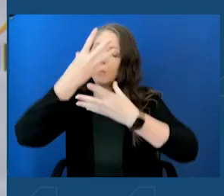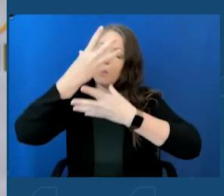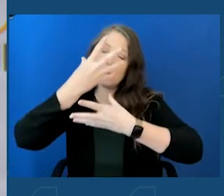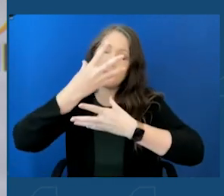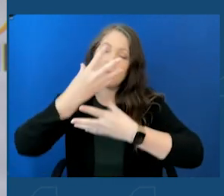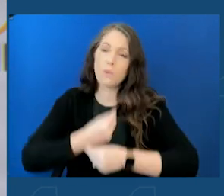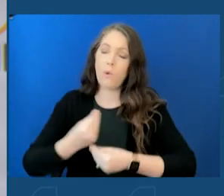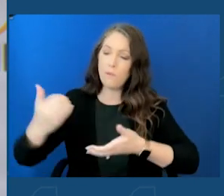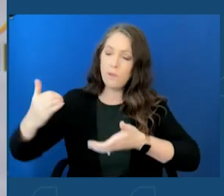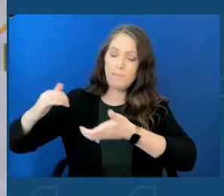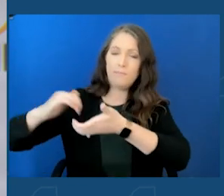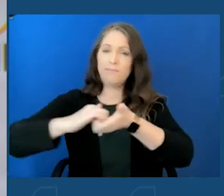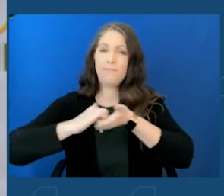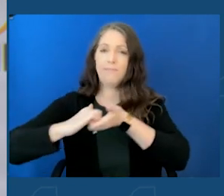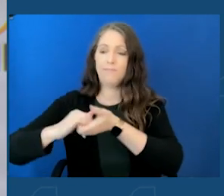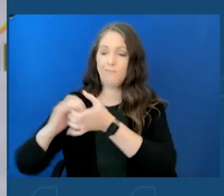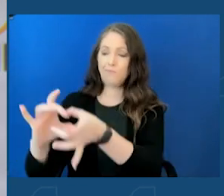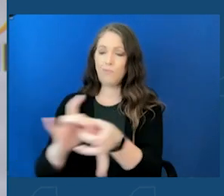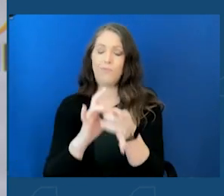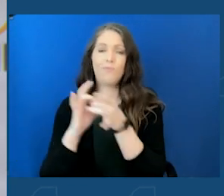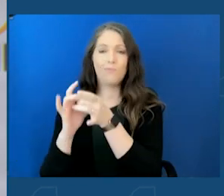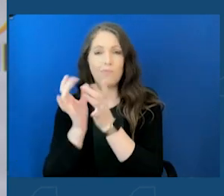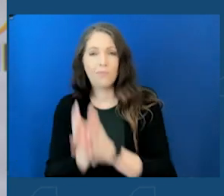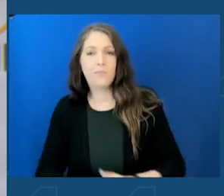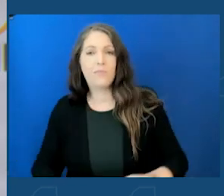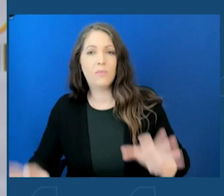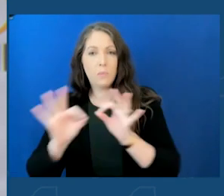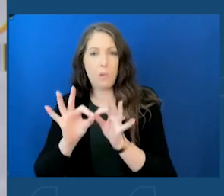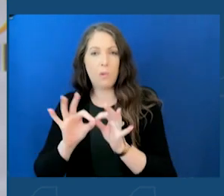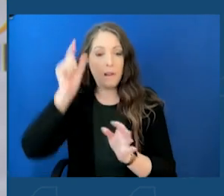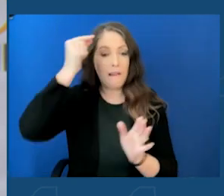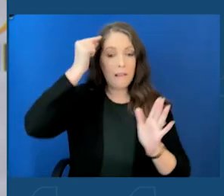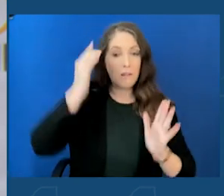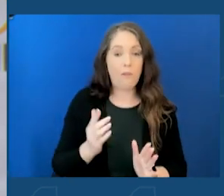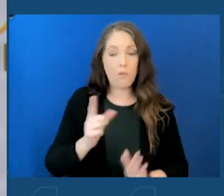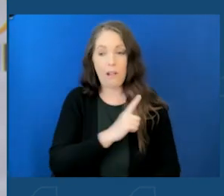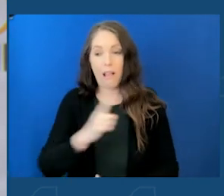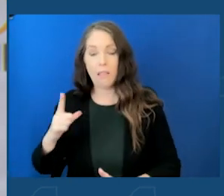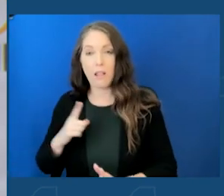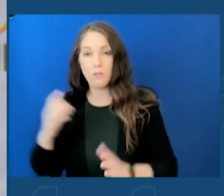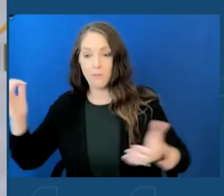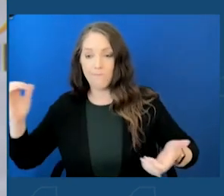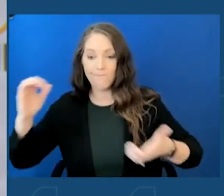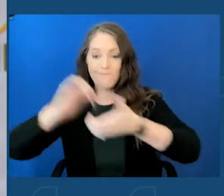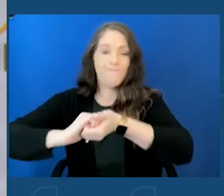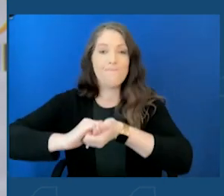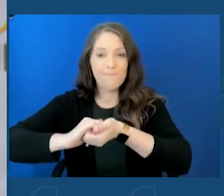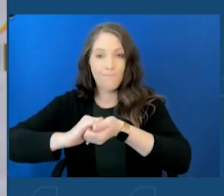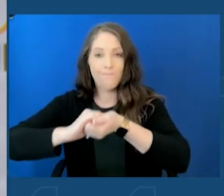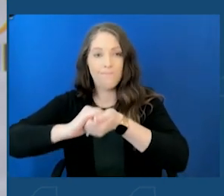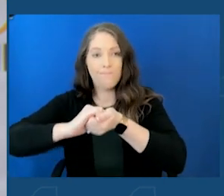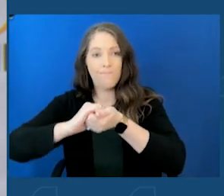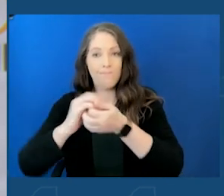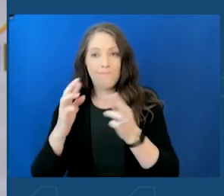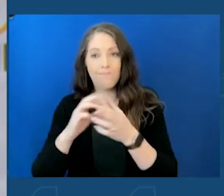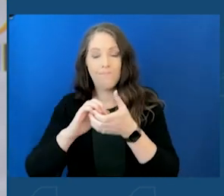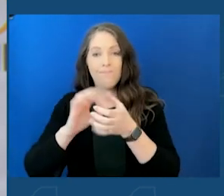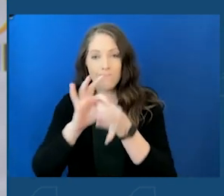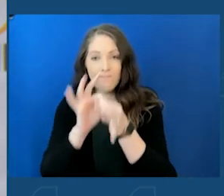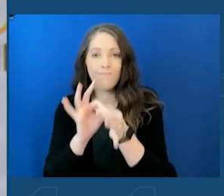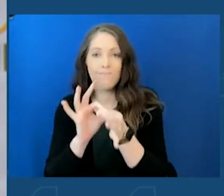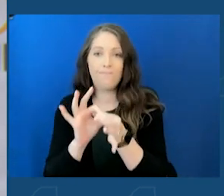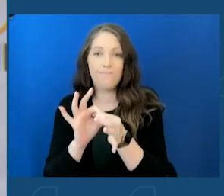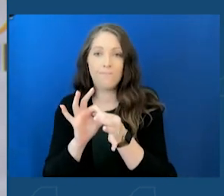that is so important when you get the governor's office and the legislature working like this in a real partnership as well.